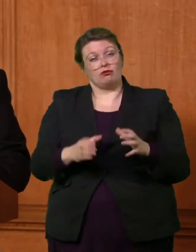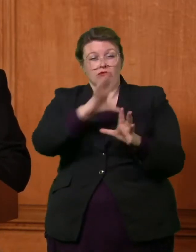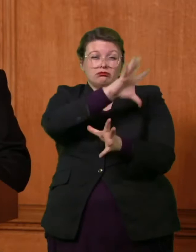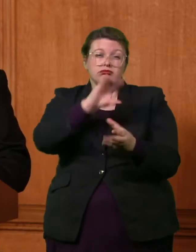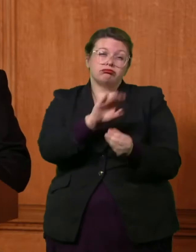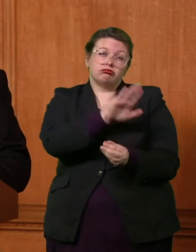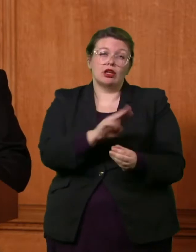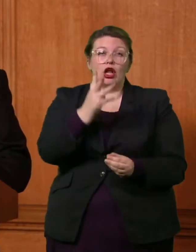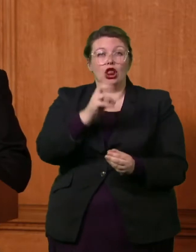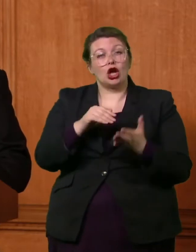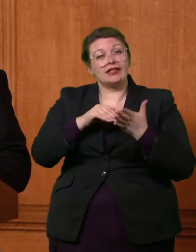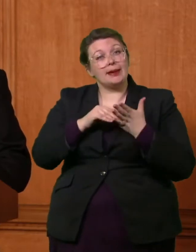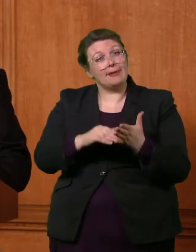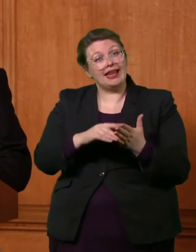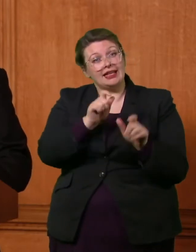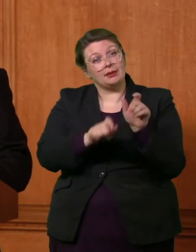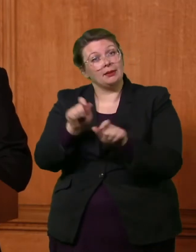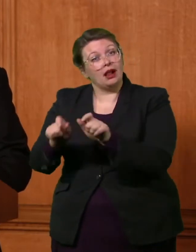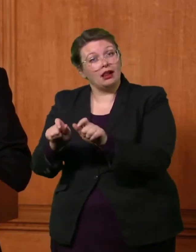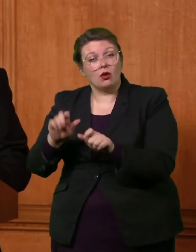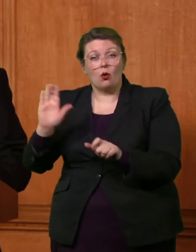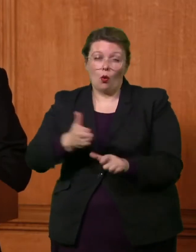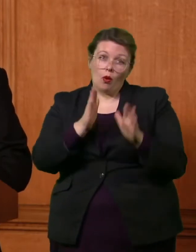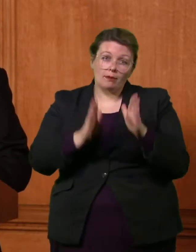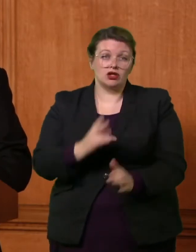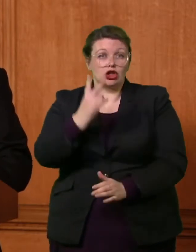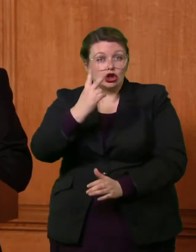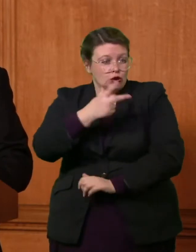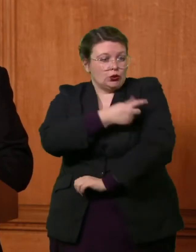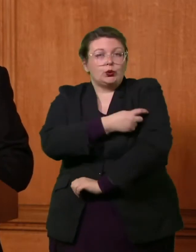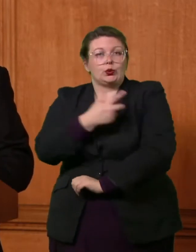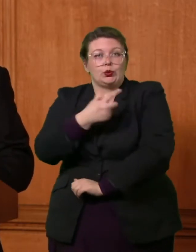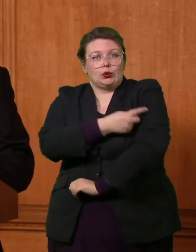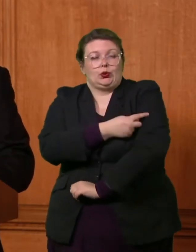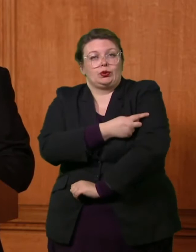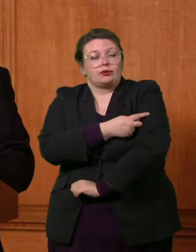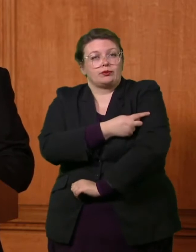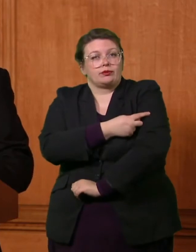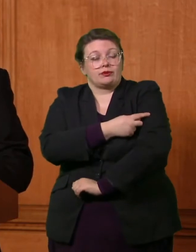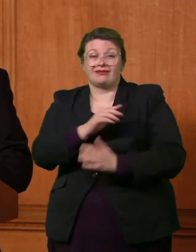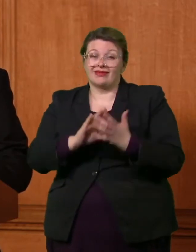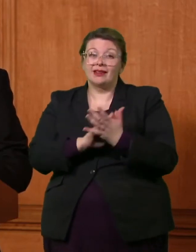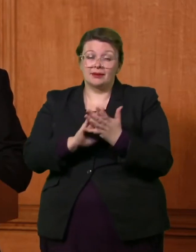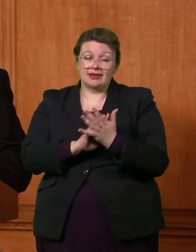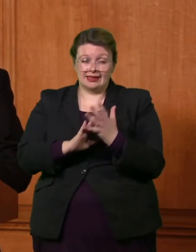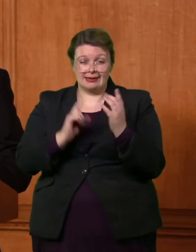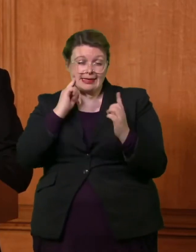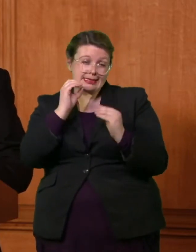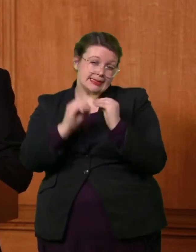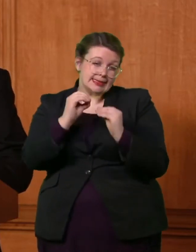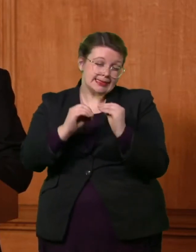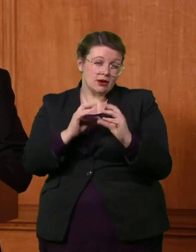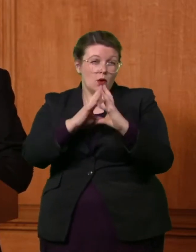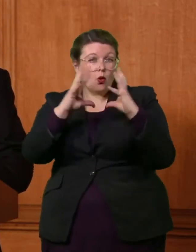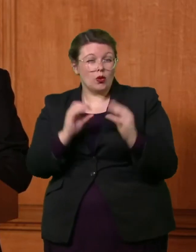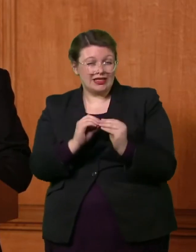whom need 2 doses of vaccine, by my rough calculations, there are something like 40 million doses